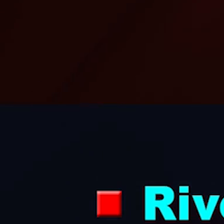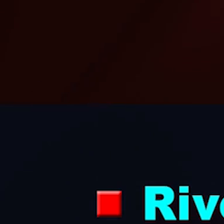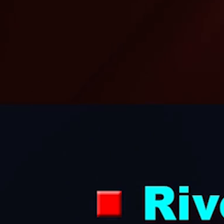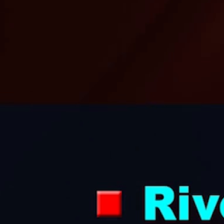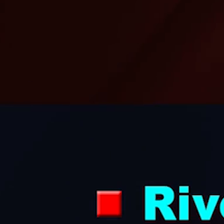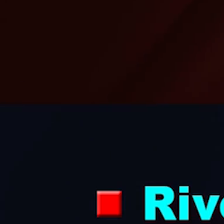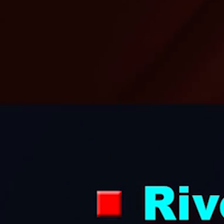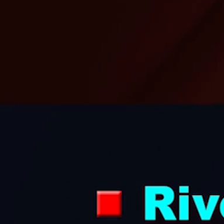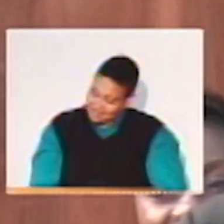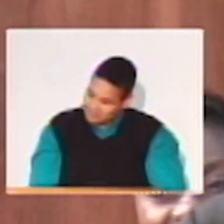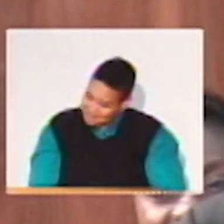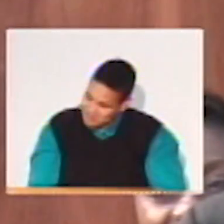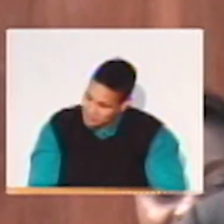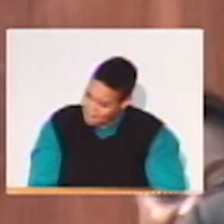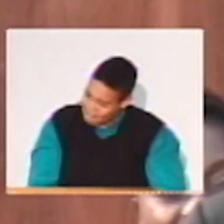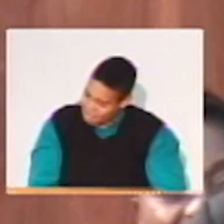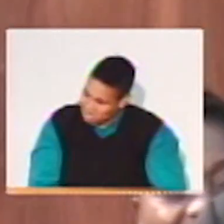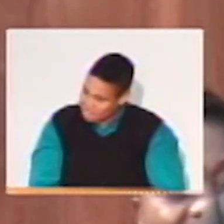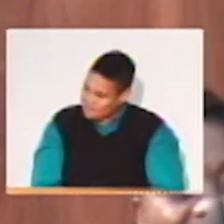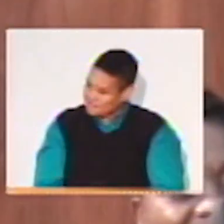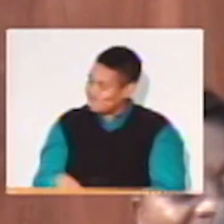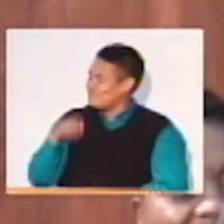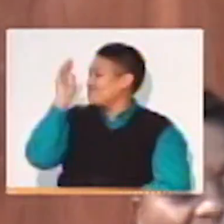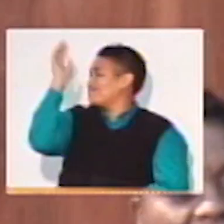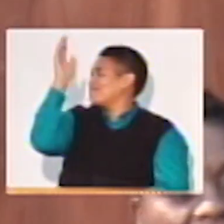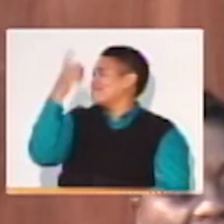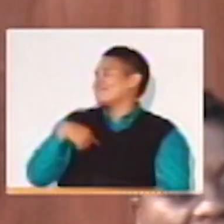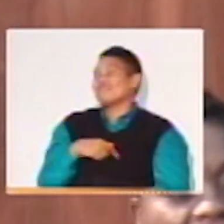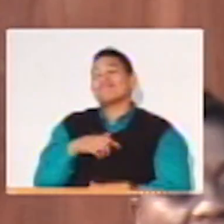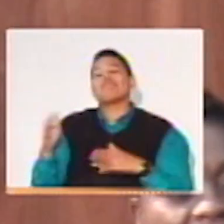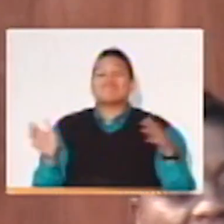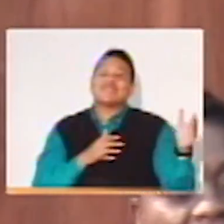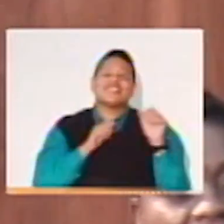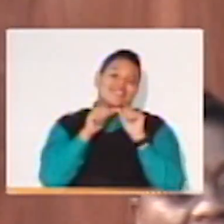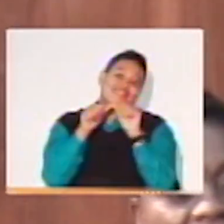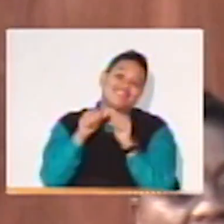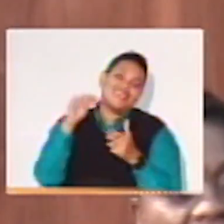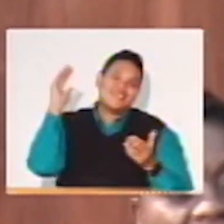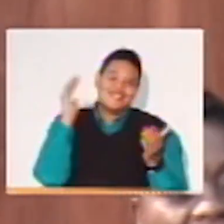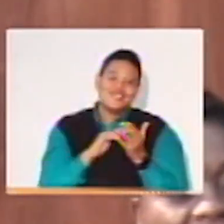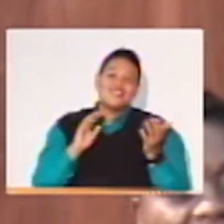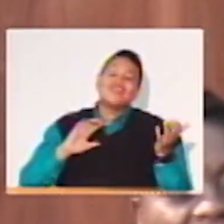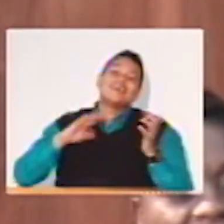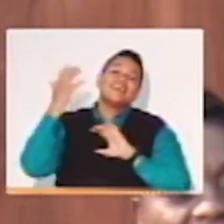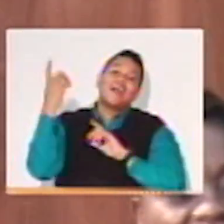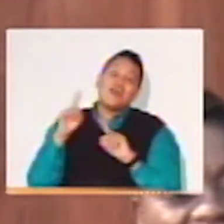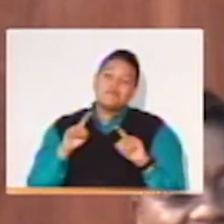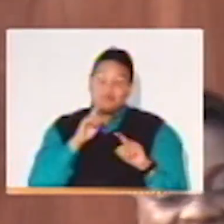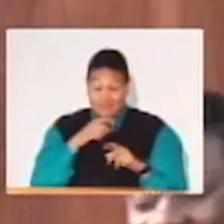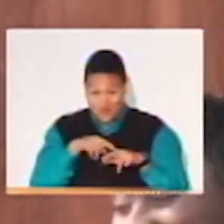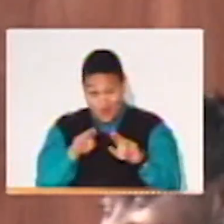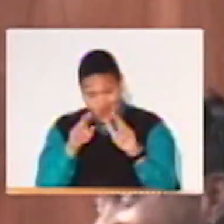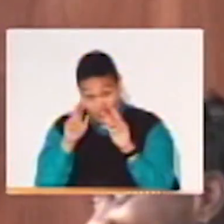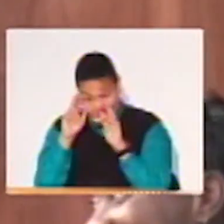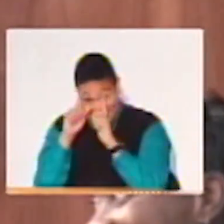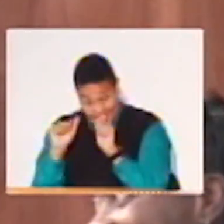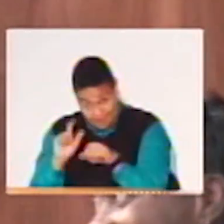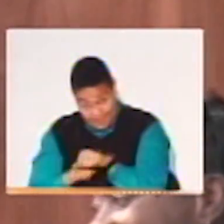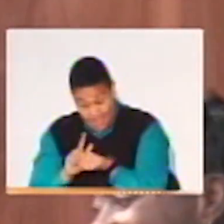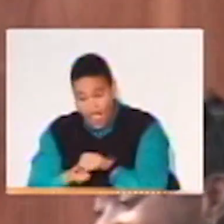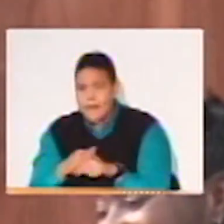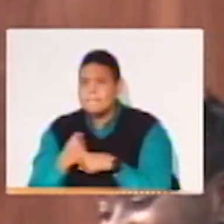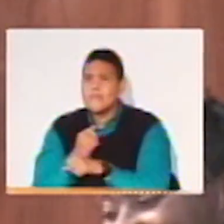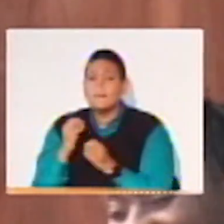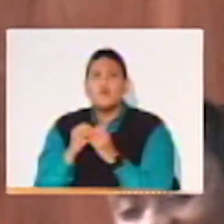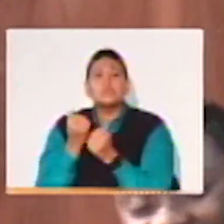and traffic management. We intend to continue effort at reducing congestion in main road network, while at the same time making